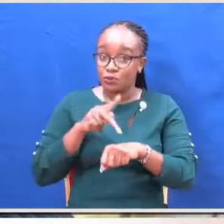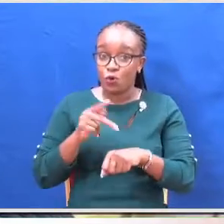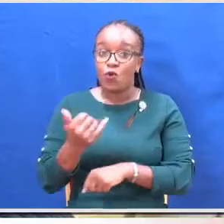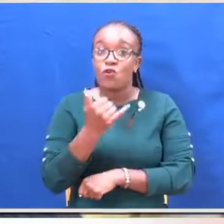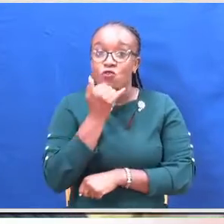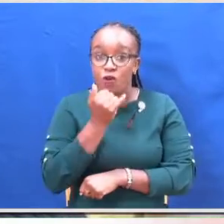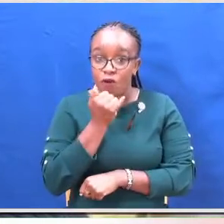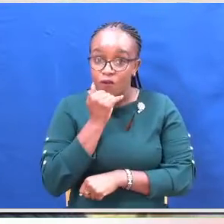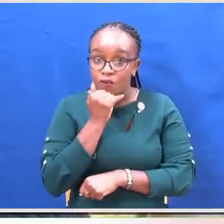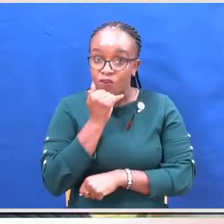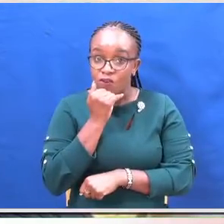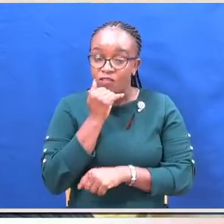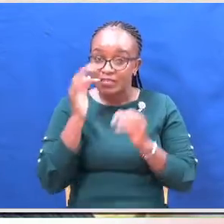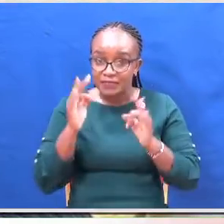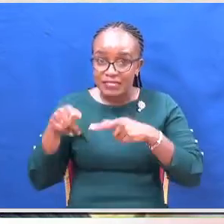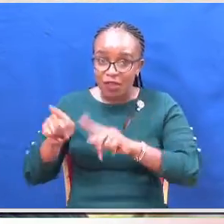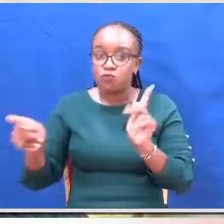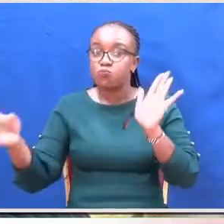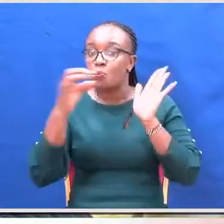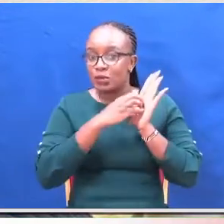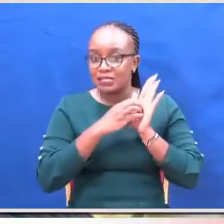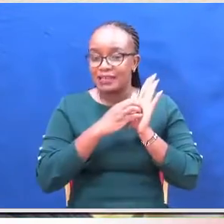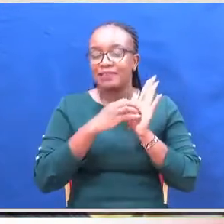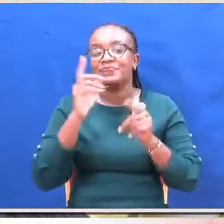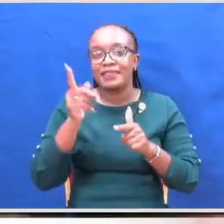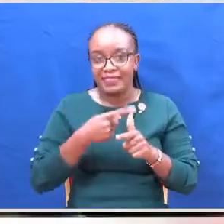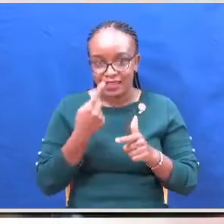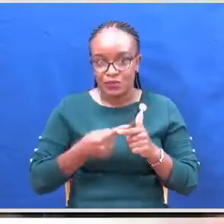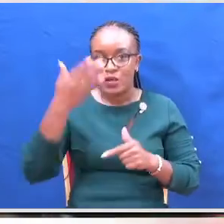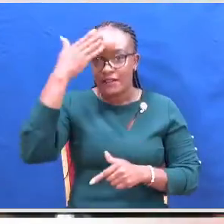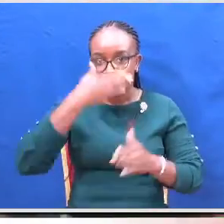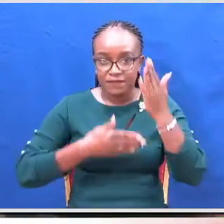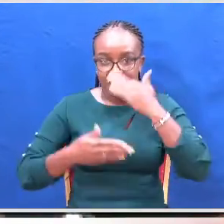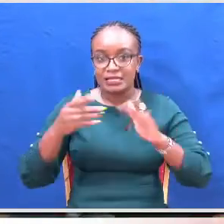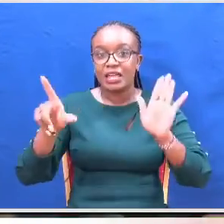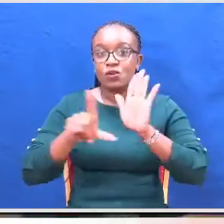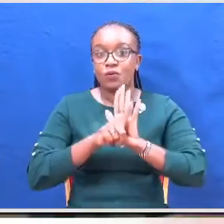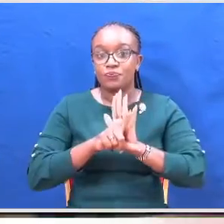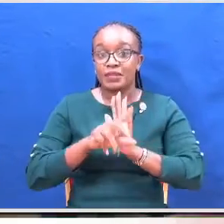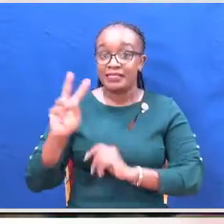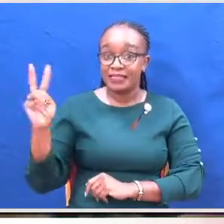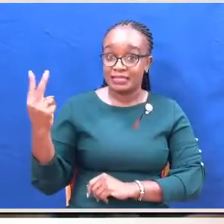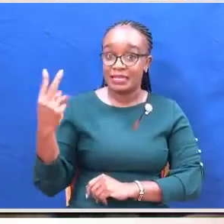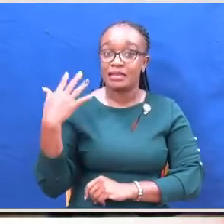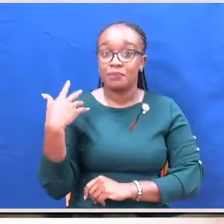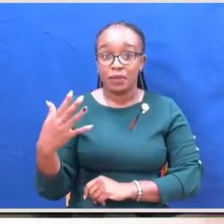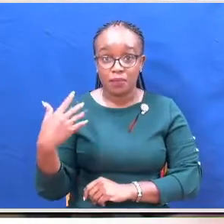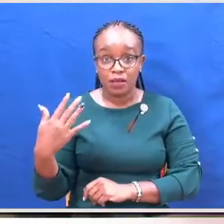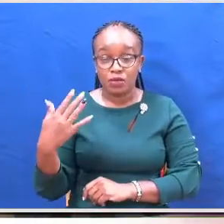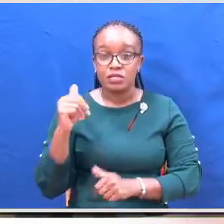who put it herself, she'll just face the law. The second paper is the one that is usually under attack,